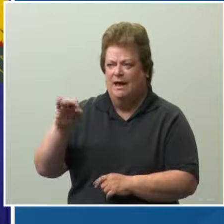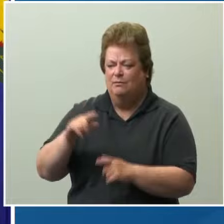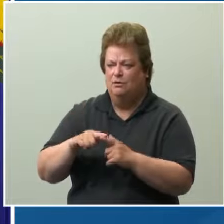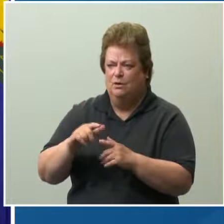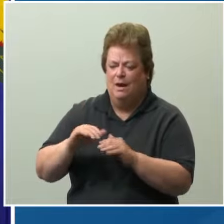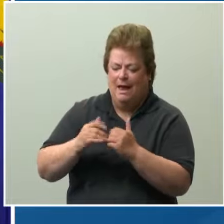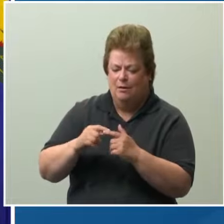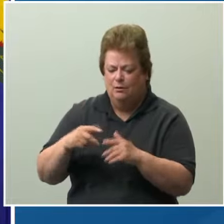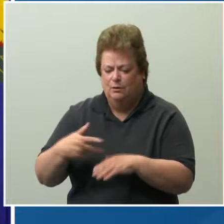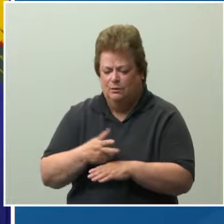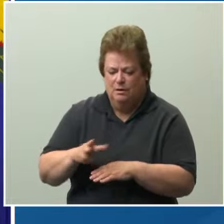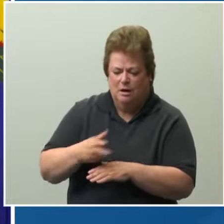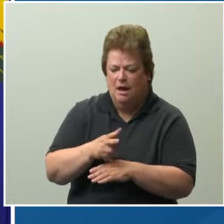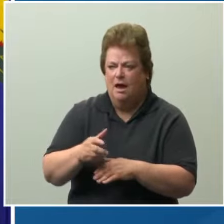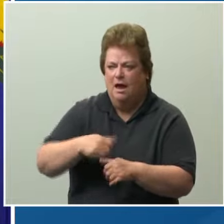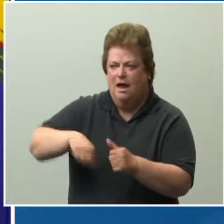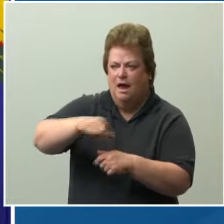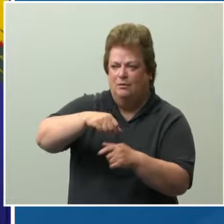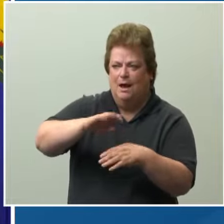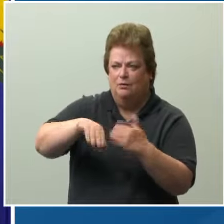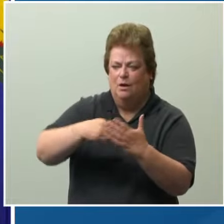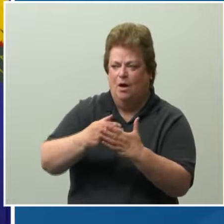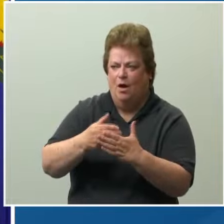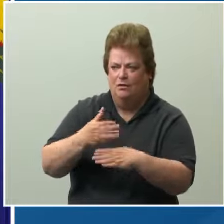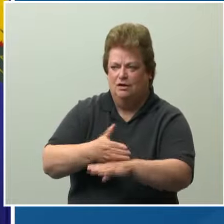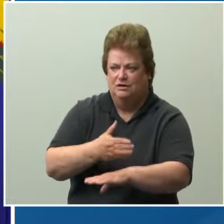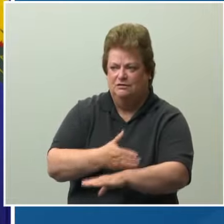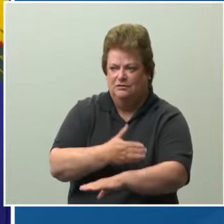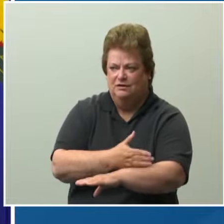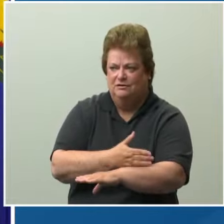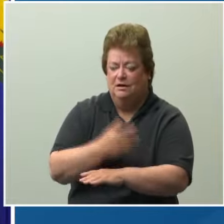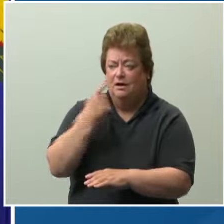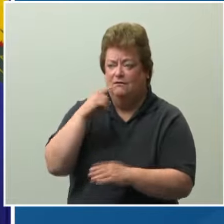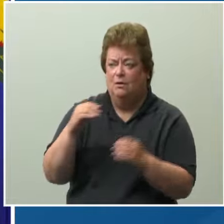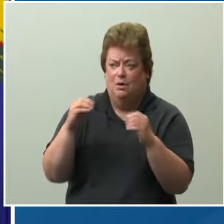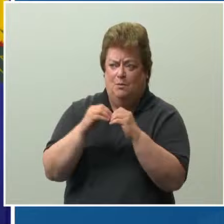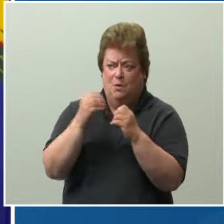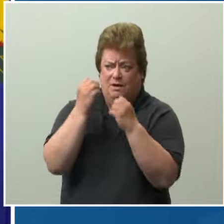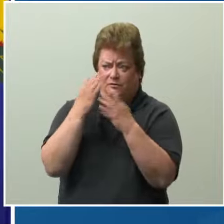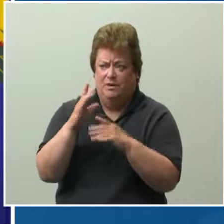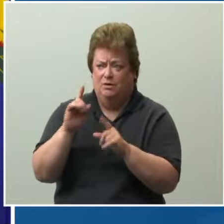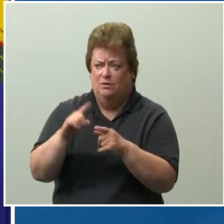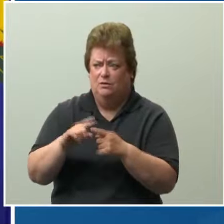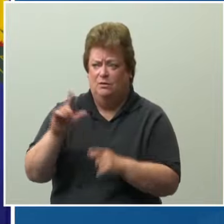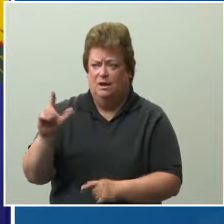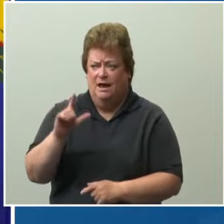construction projects. For more information, go to